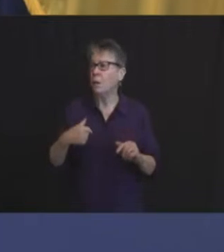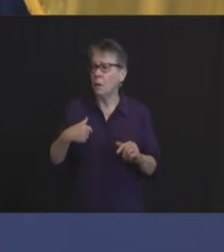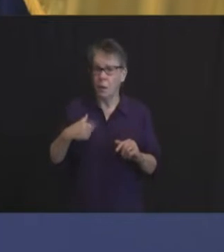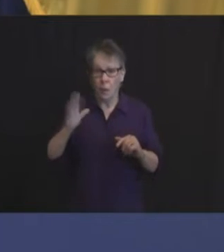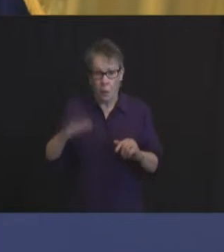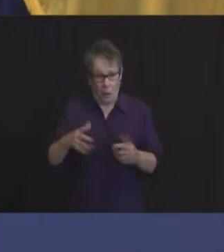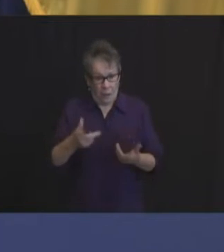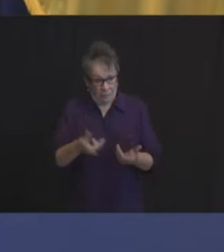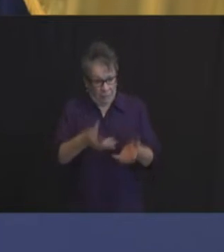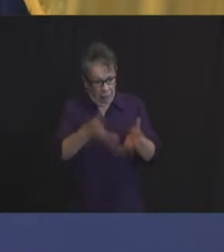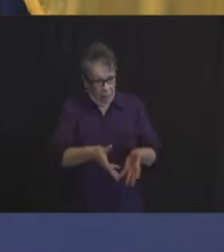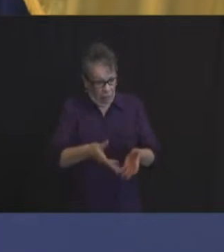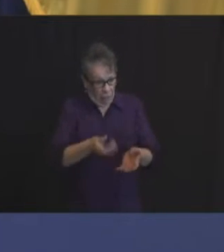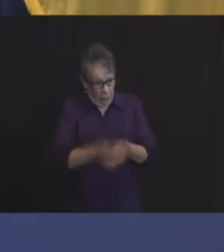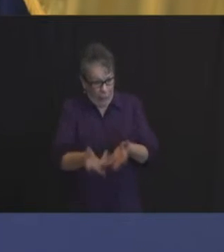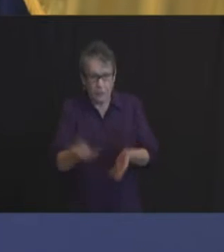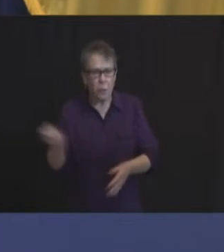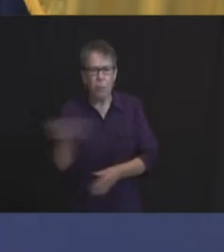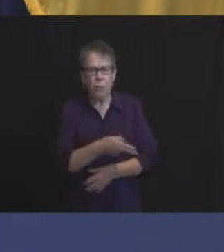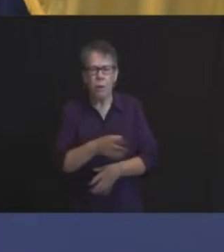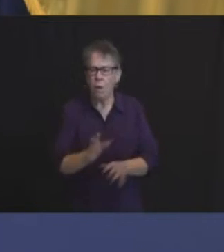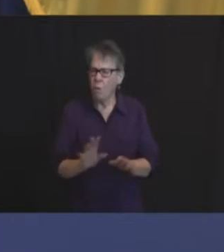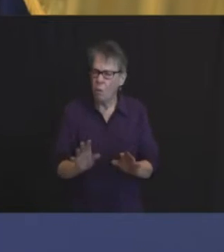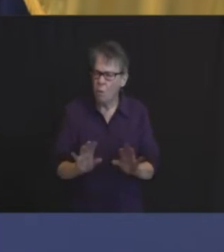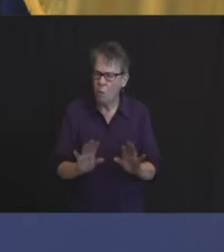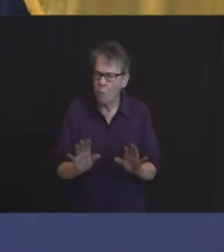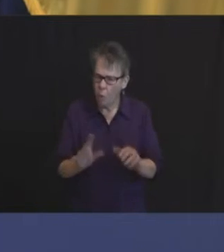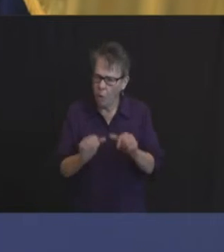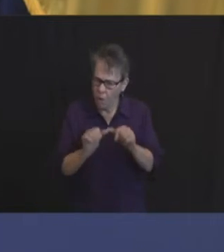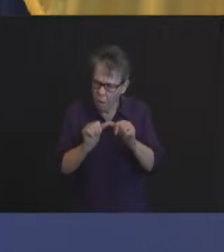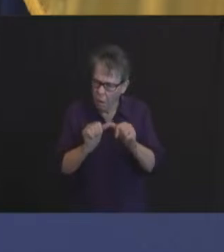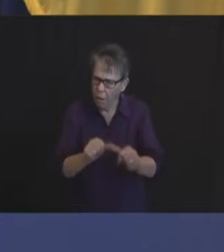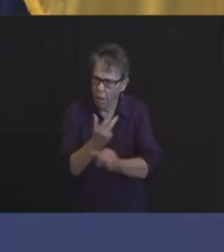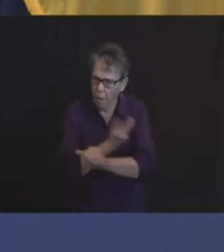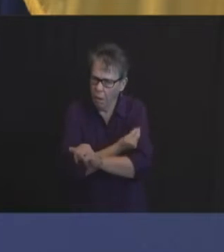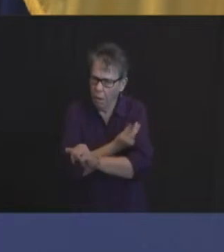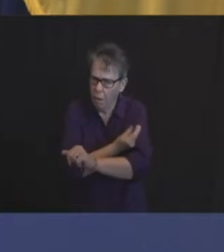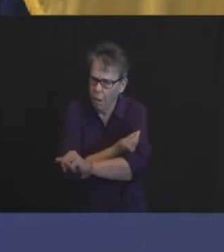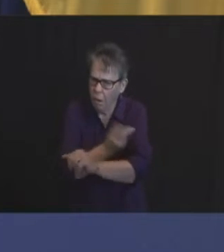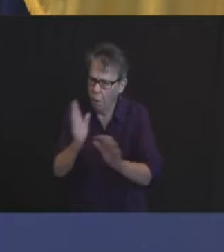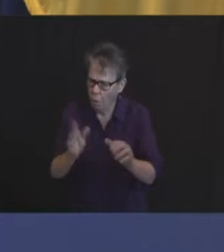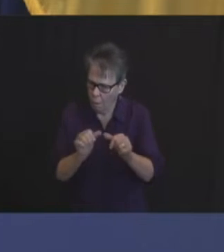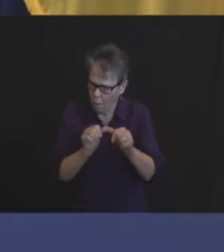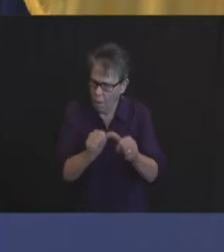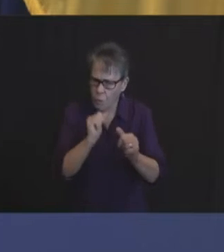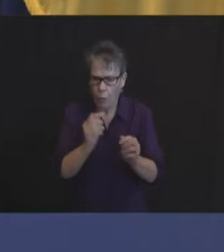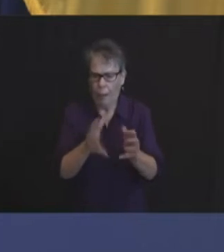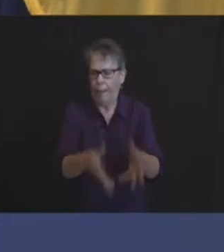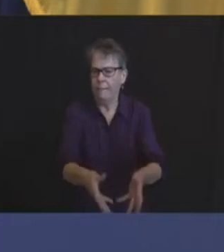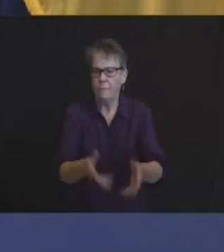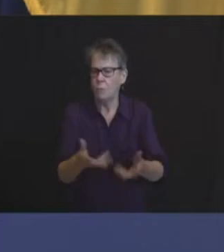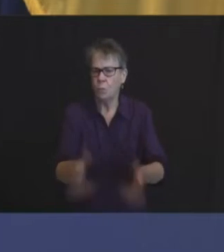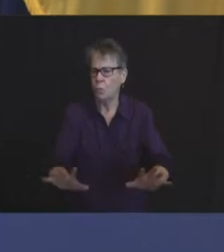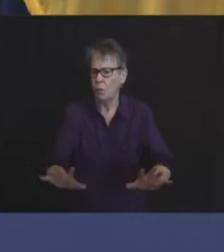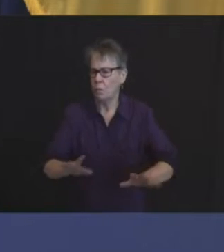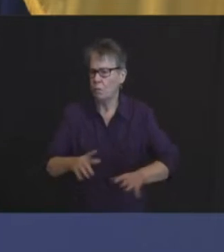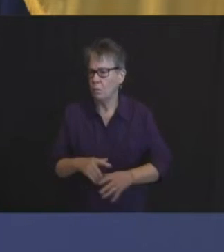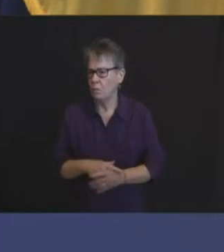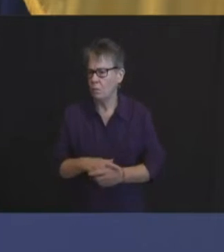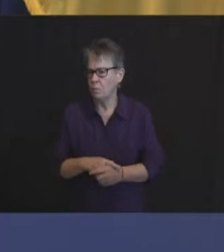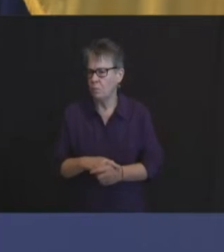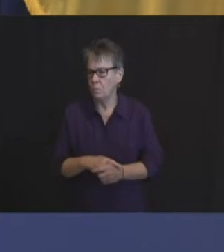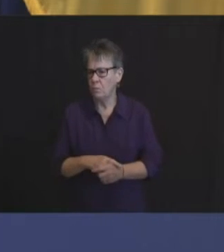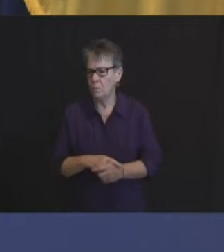will, assuming that they're next up, whenever they're up to bat, they'll come of their own free will to